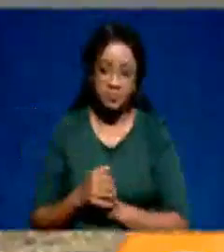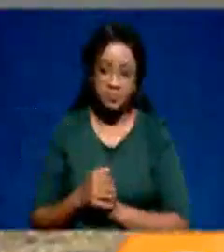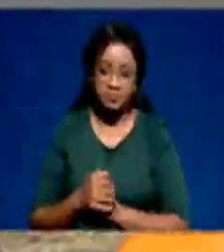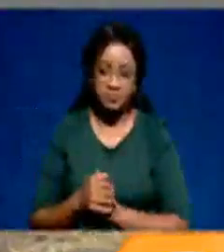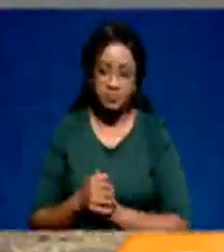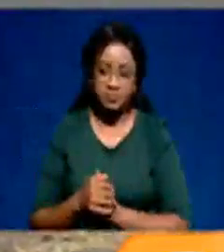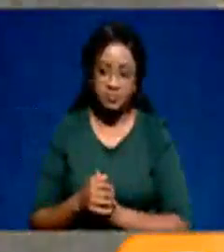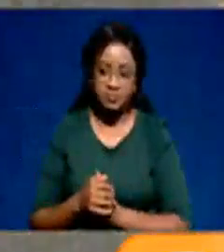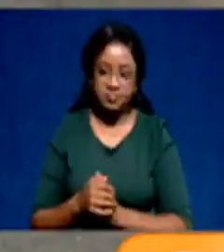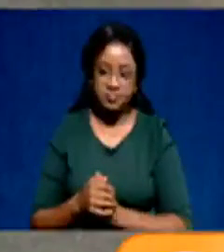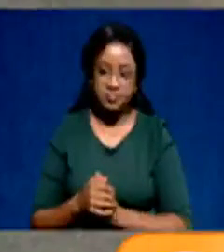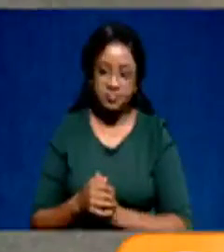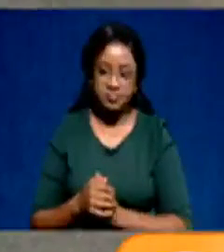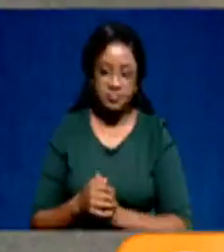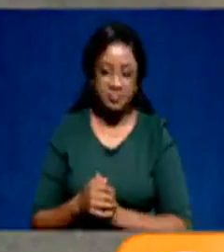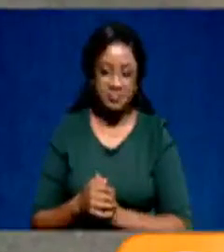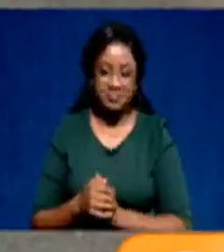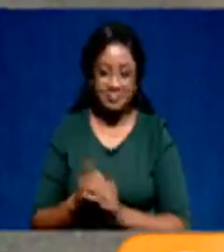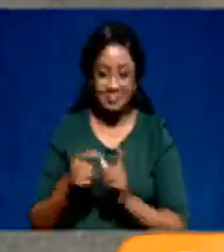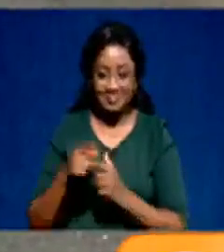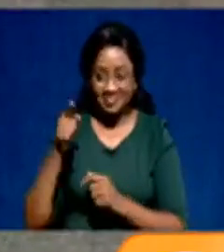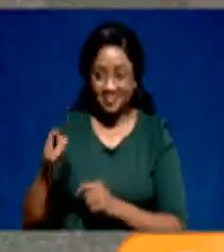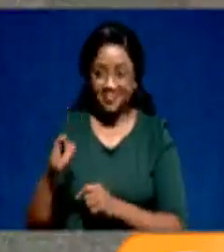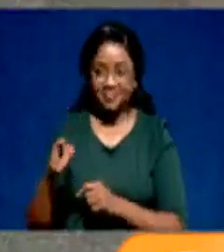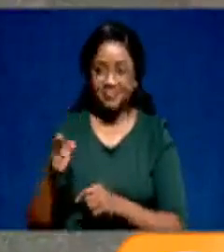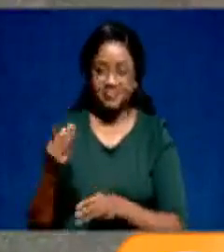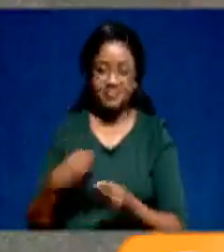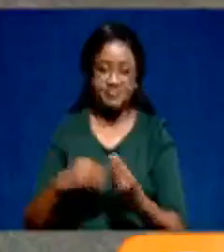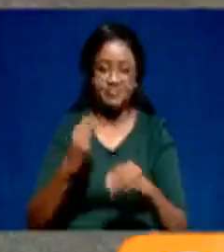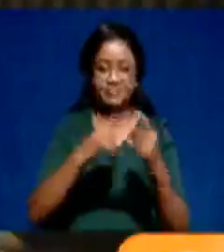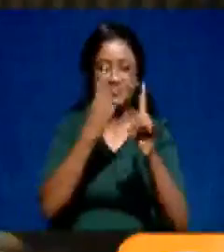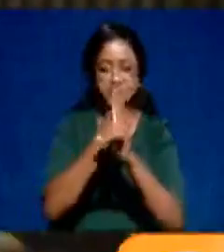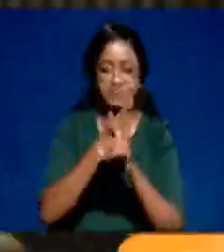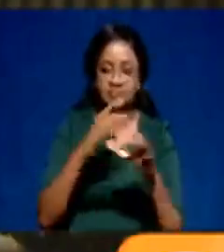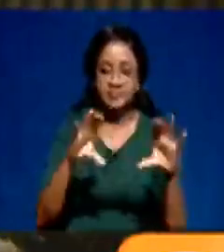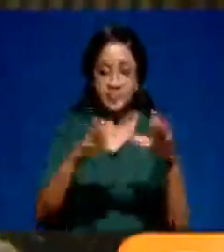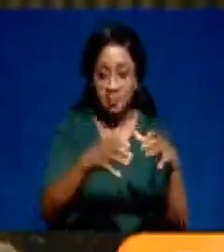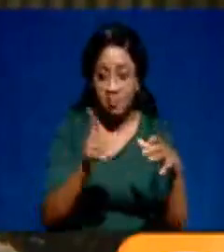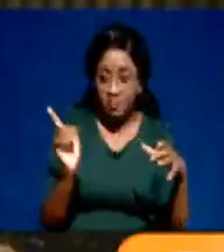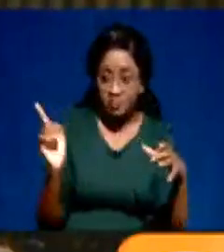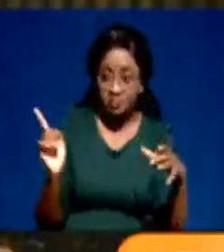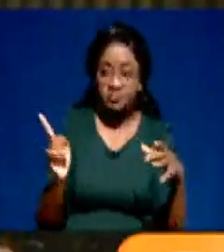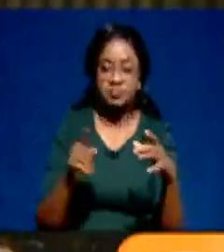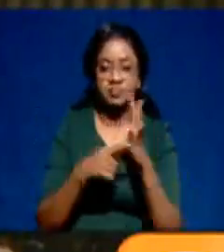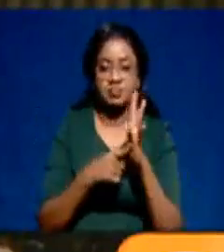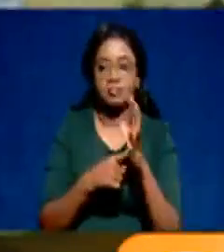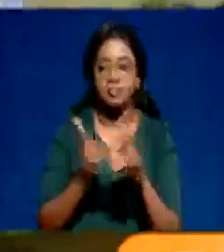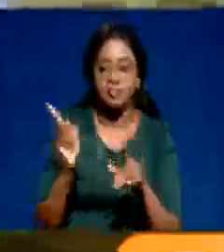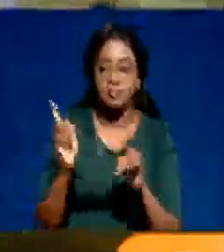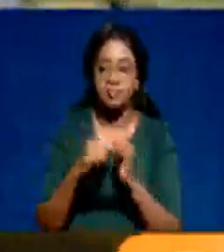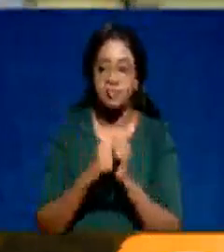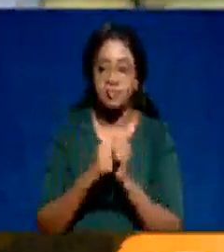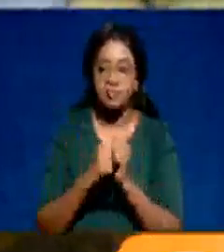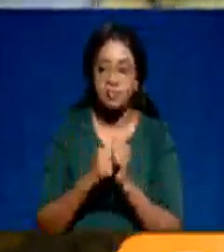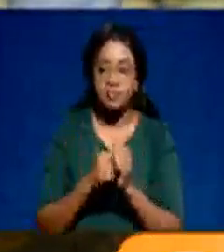kukarbonate, inakuwa biochar. Kabiru then supplies the carbonated hulls to Safi Organics, an organic fertilizer manufacturing venture